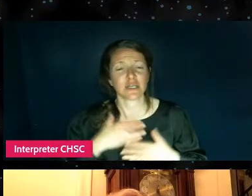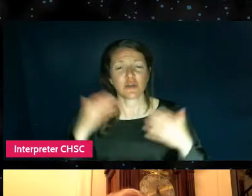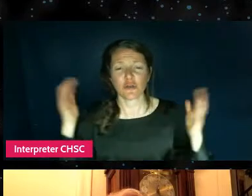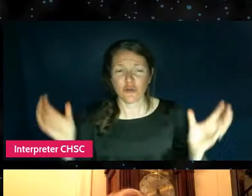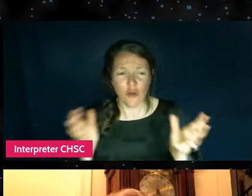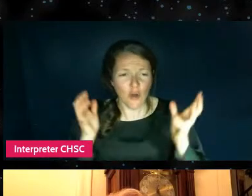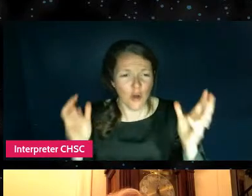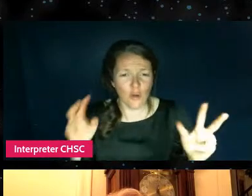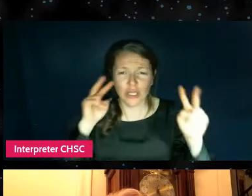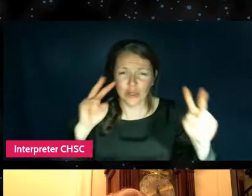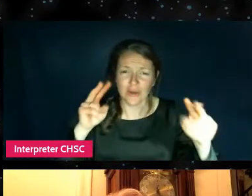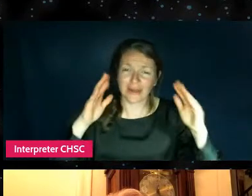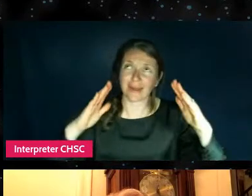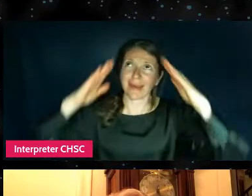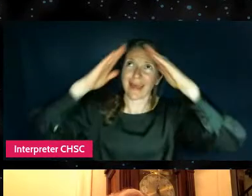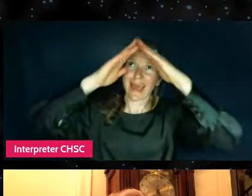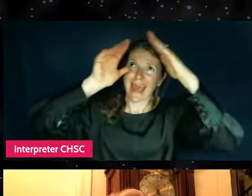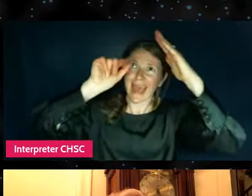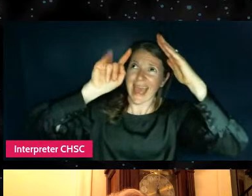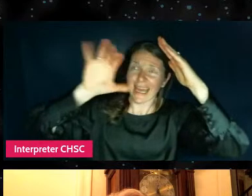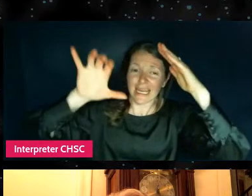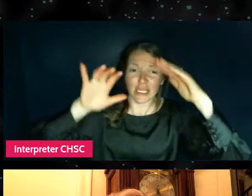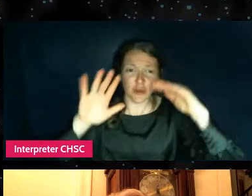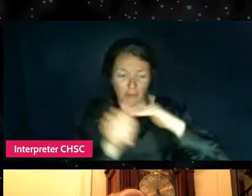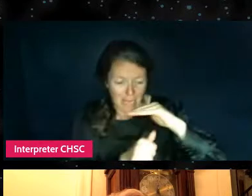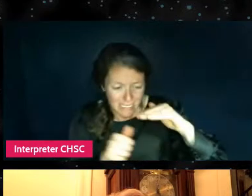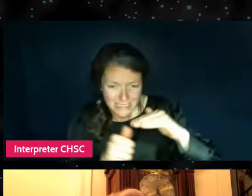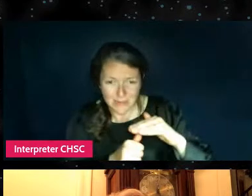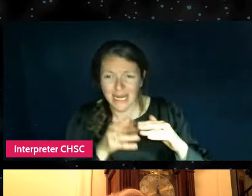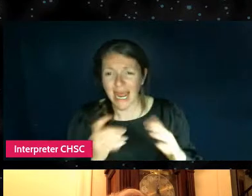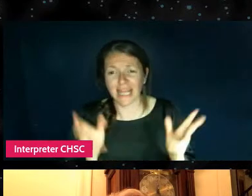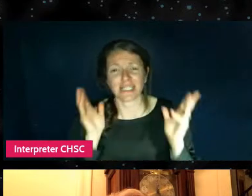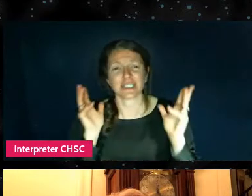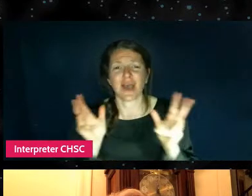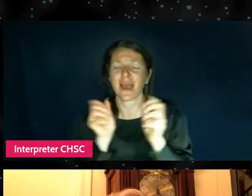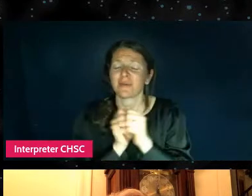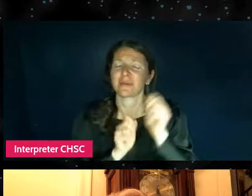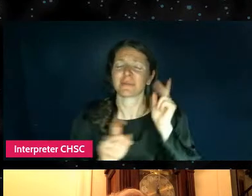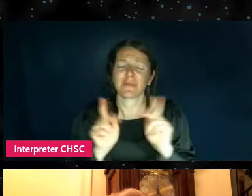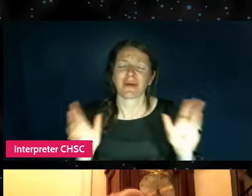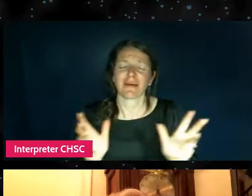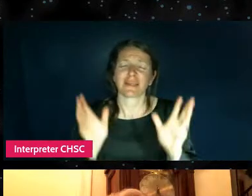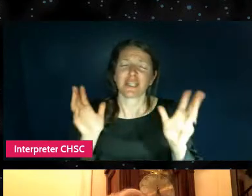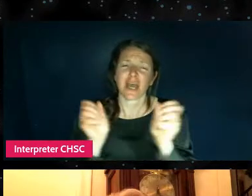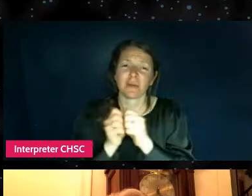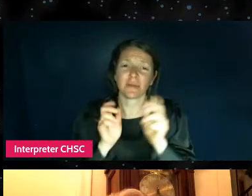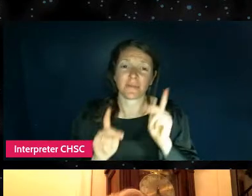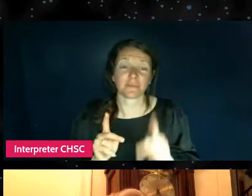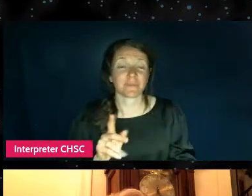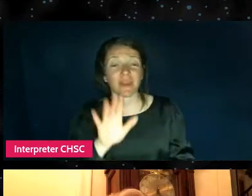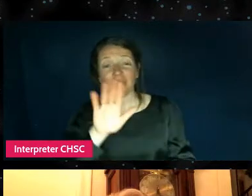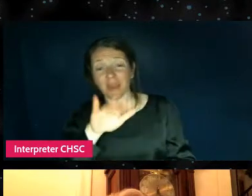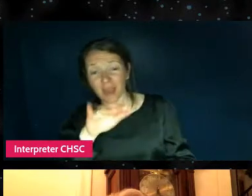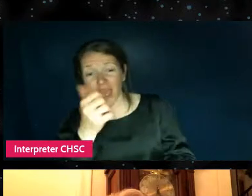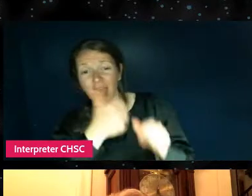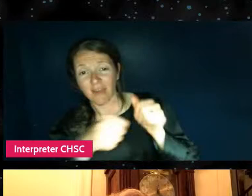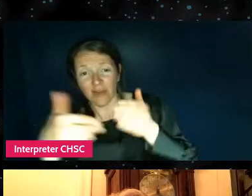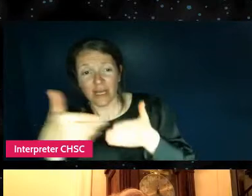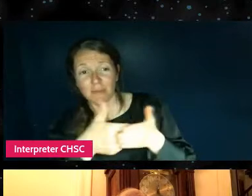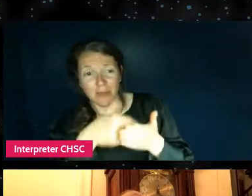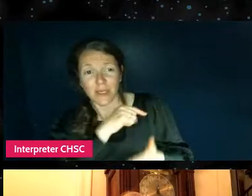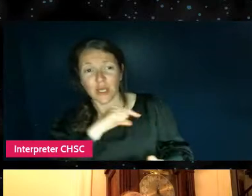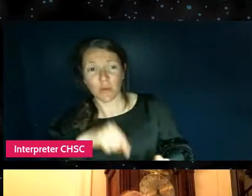in basements, talk to people, talk to people. And every baby queen out there, when you meet